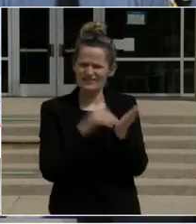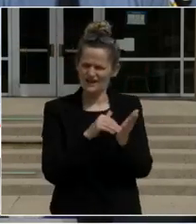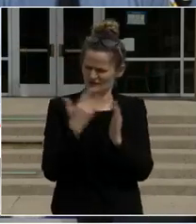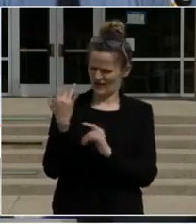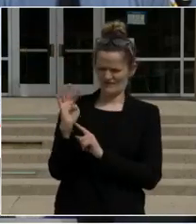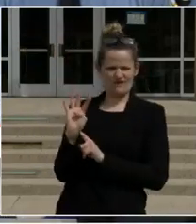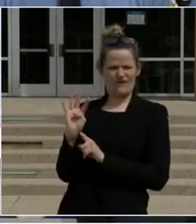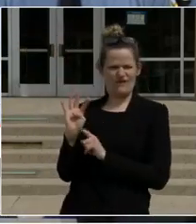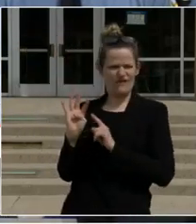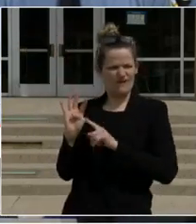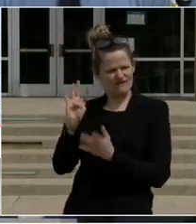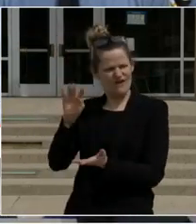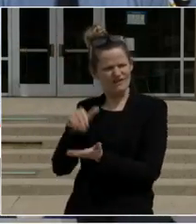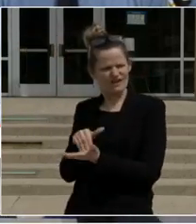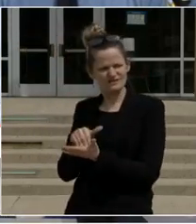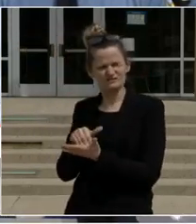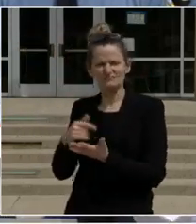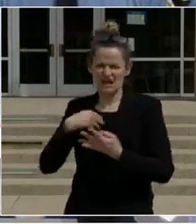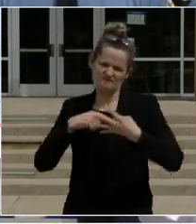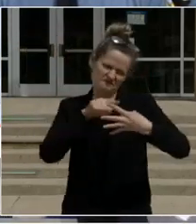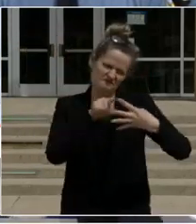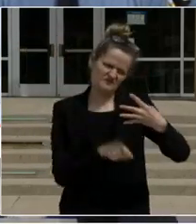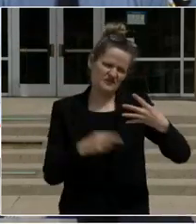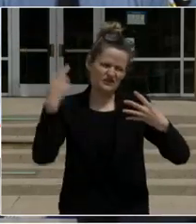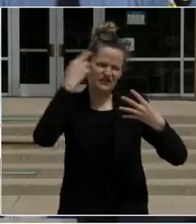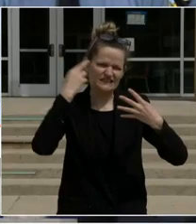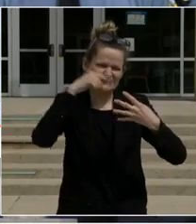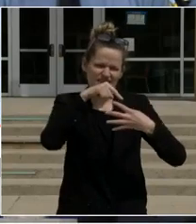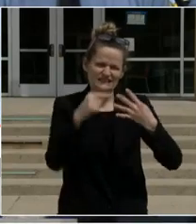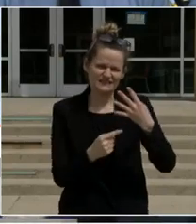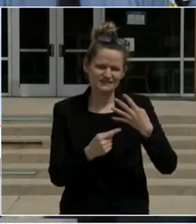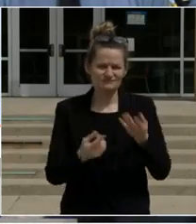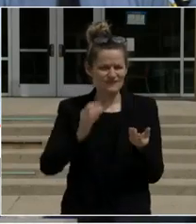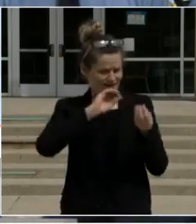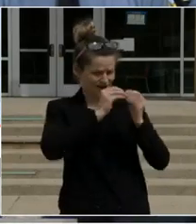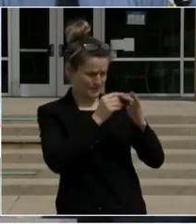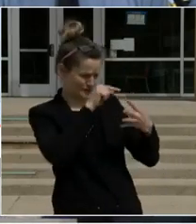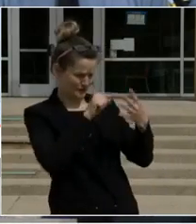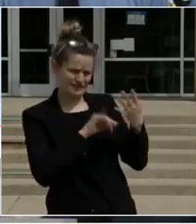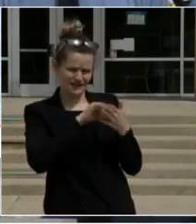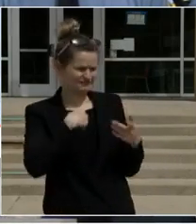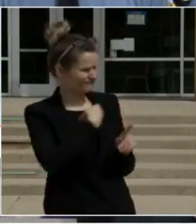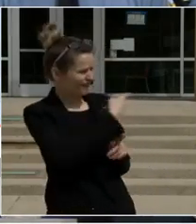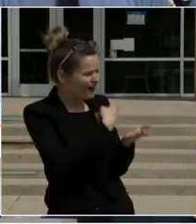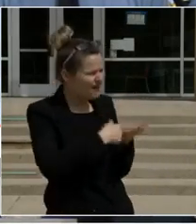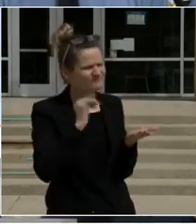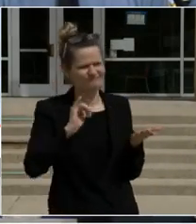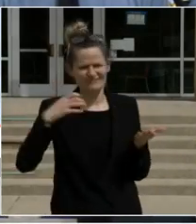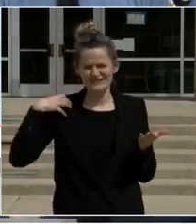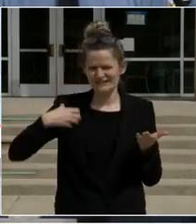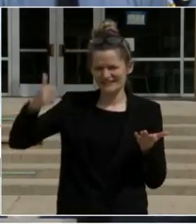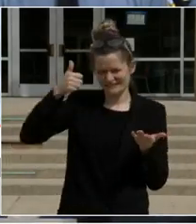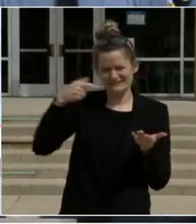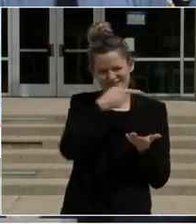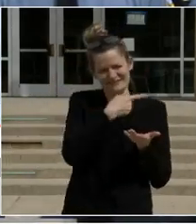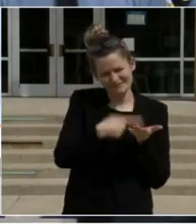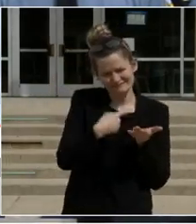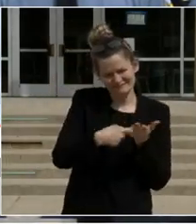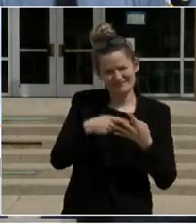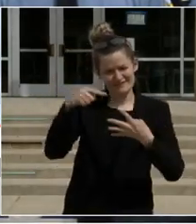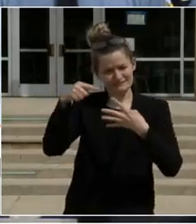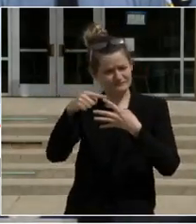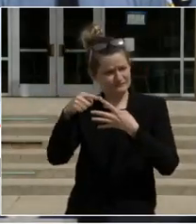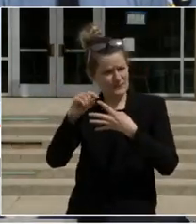4,000 officers is the number Chief Conti tells me we need to do 4 things. First, we have